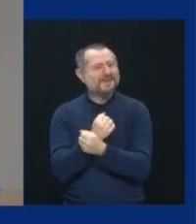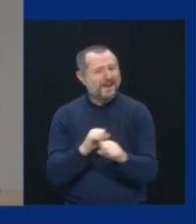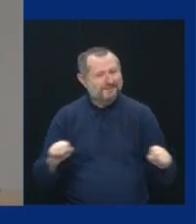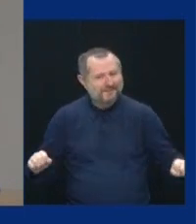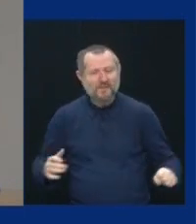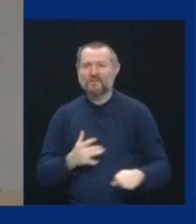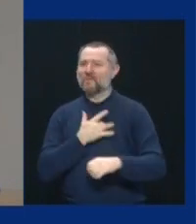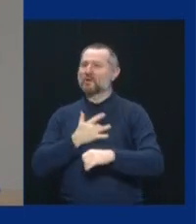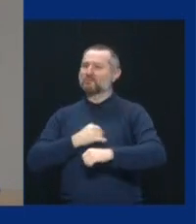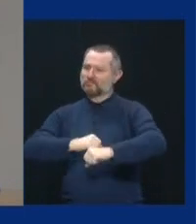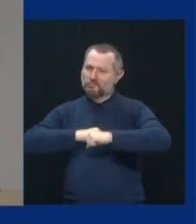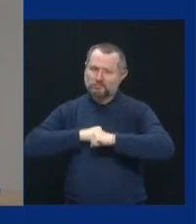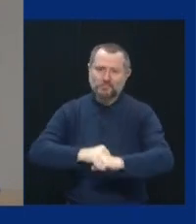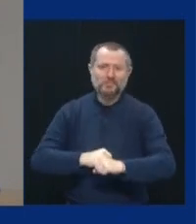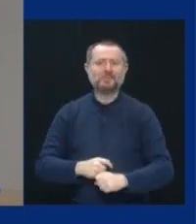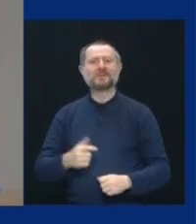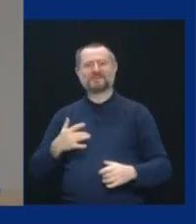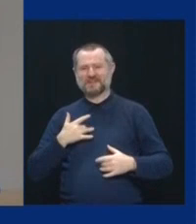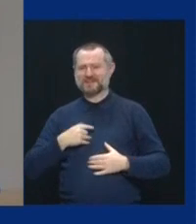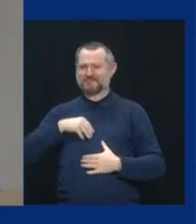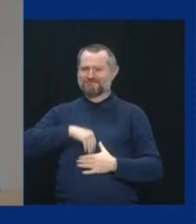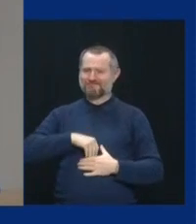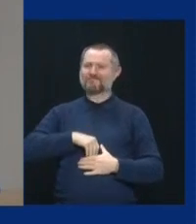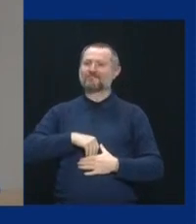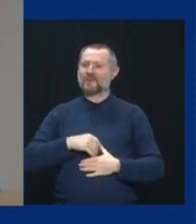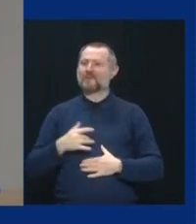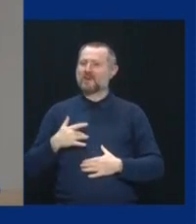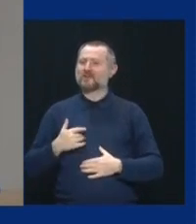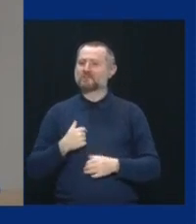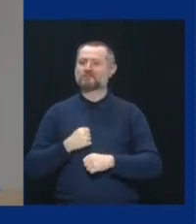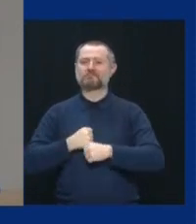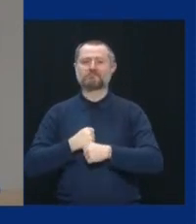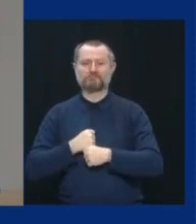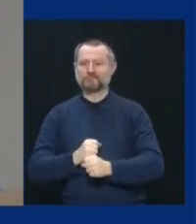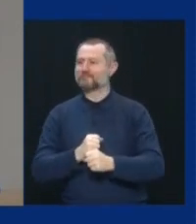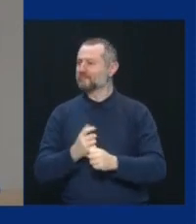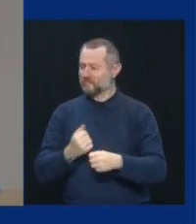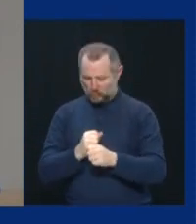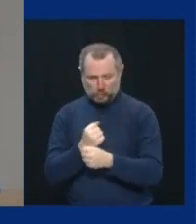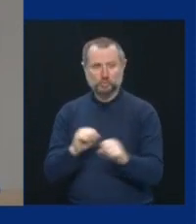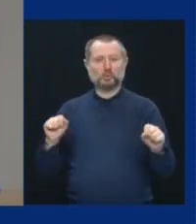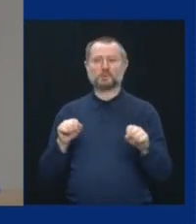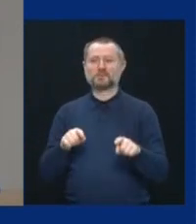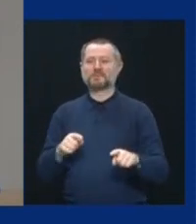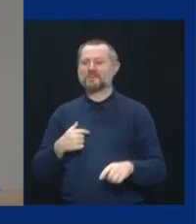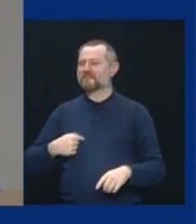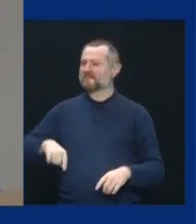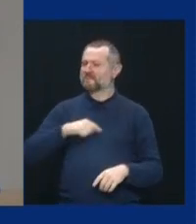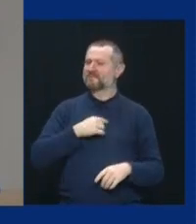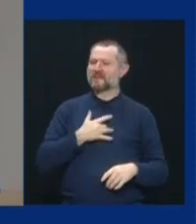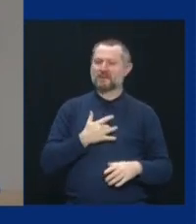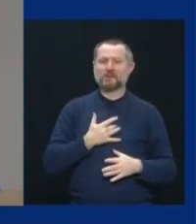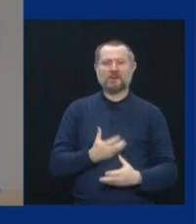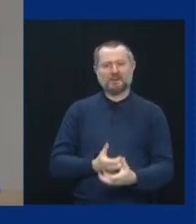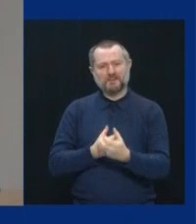to feel safe and secure. We need our customers to feel confident and safe as they use the system, whether they continue